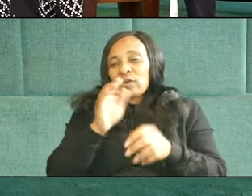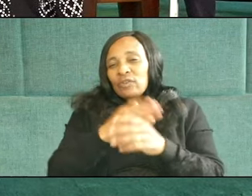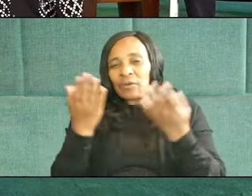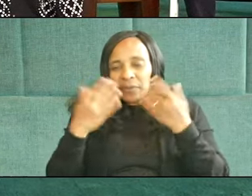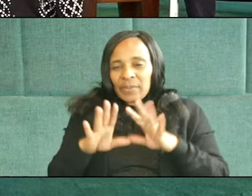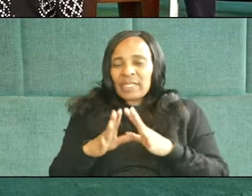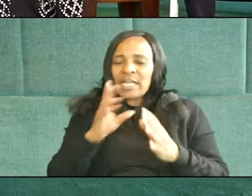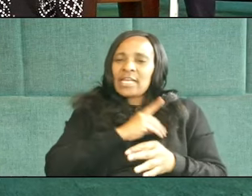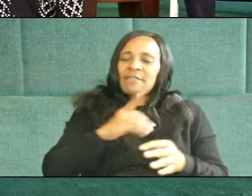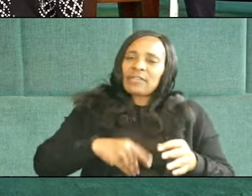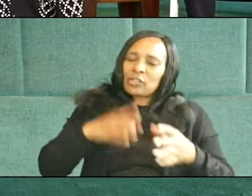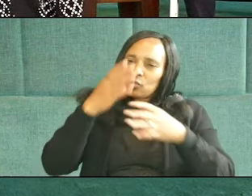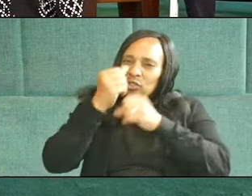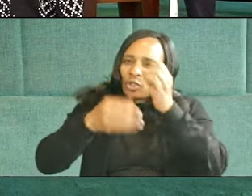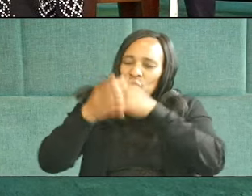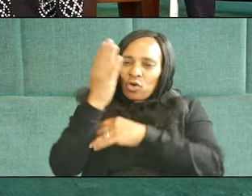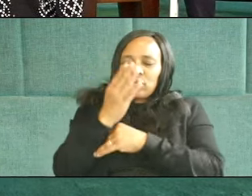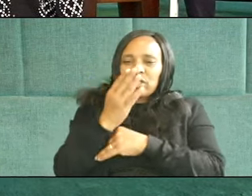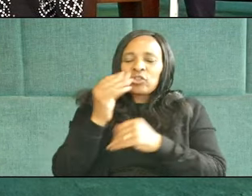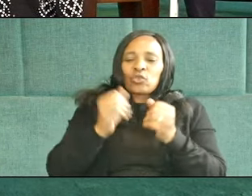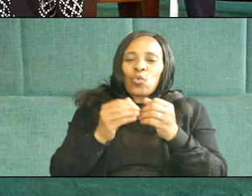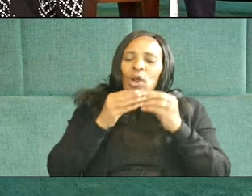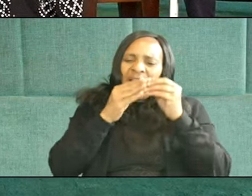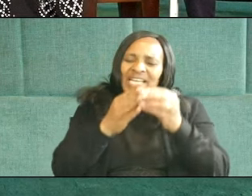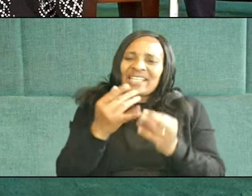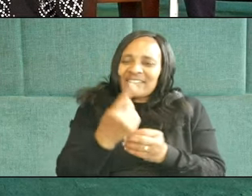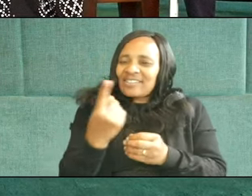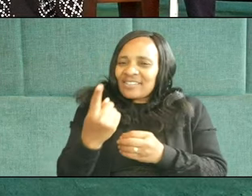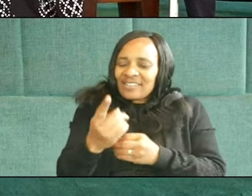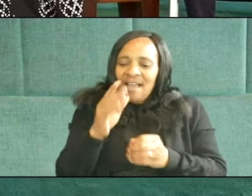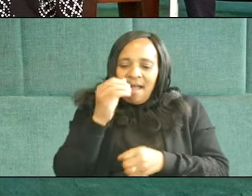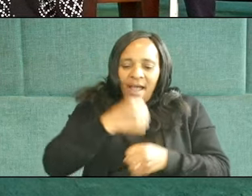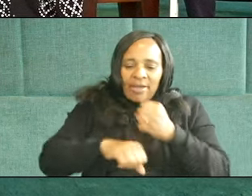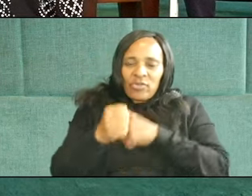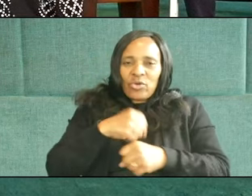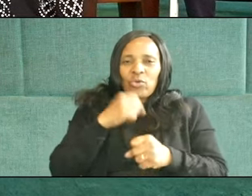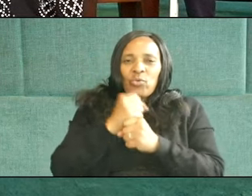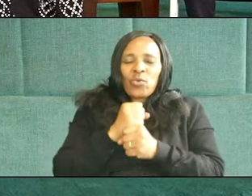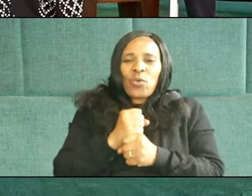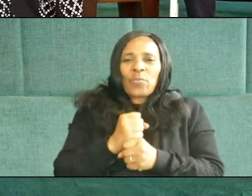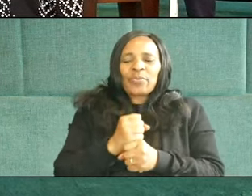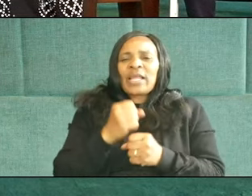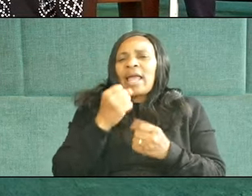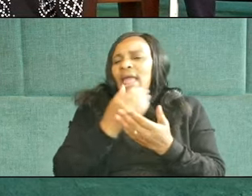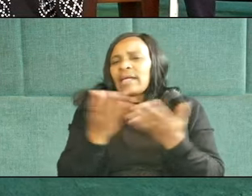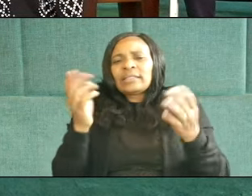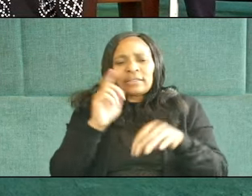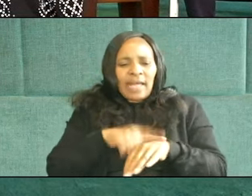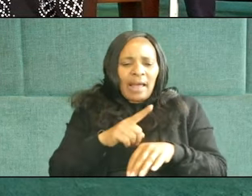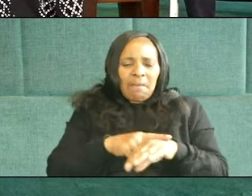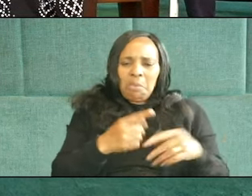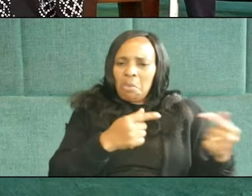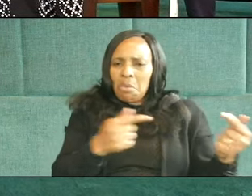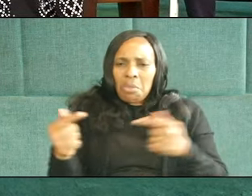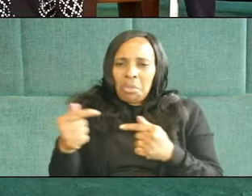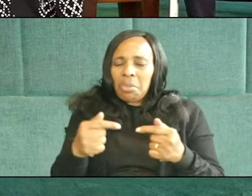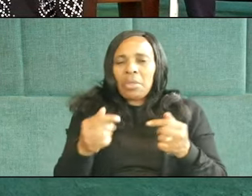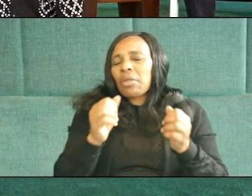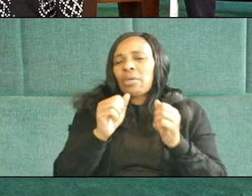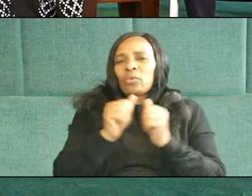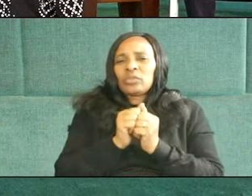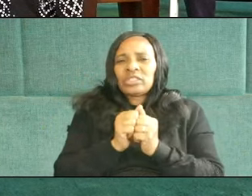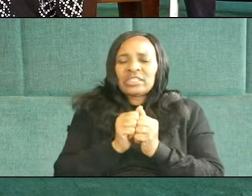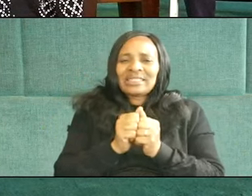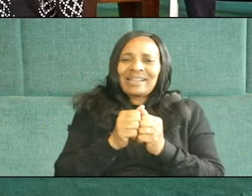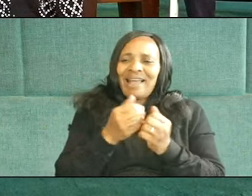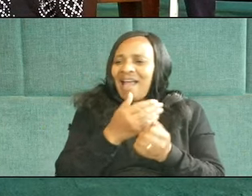in God to just guide his every single action that he took. I mean, every time before he went to battle with Goliath, he prayed. Before he